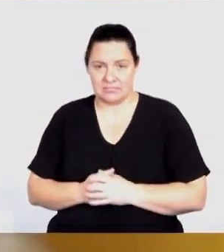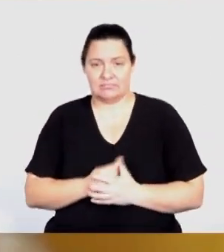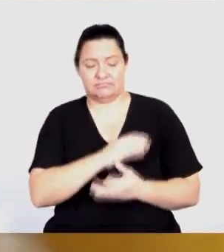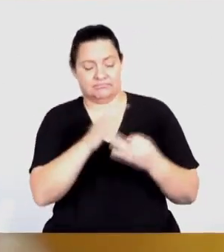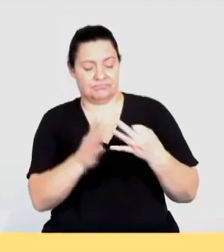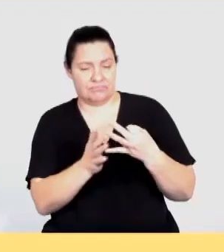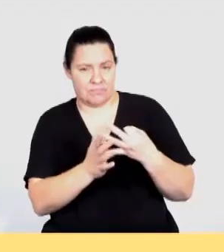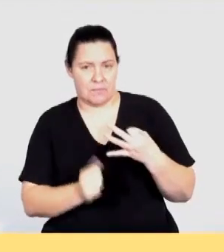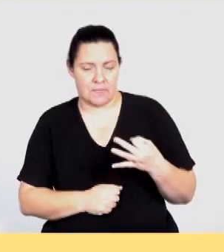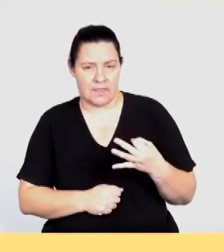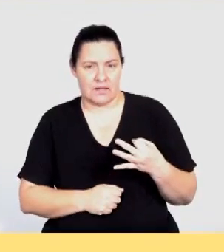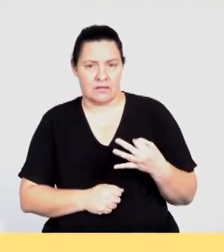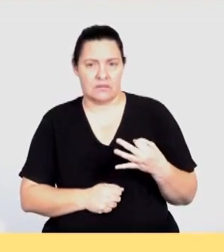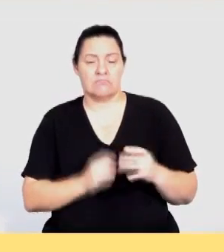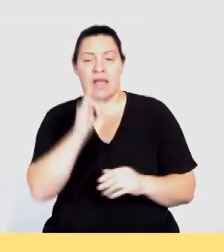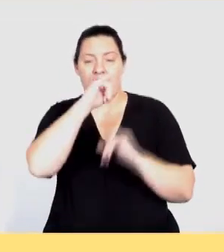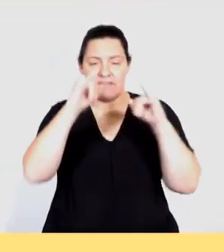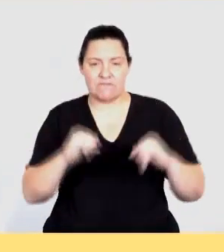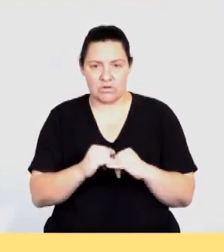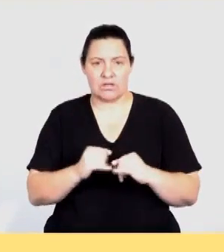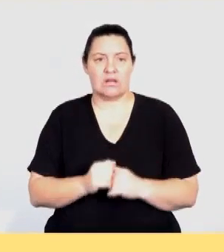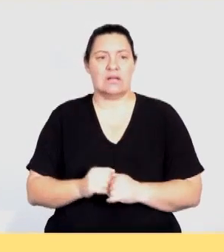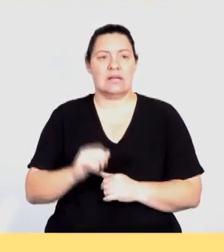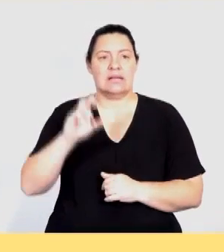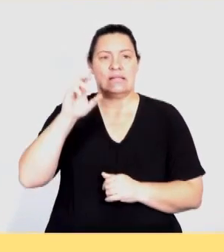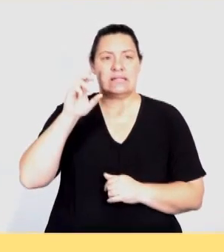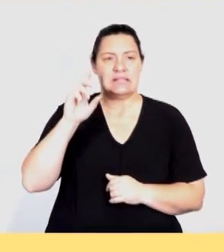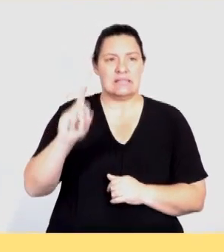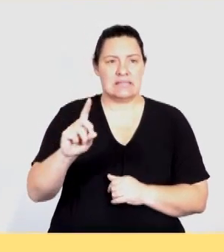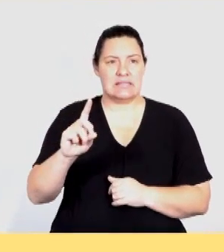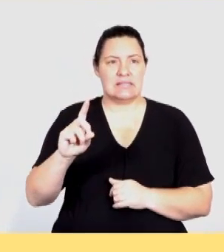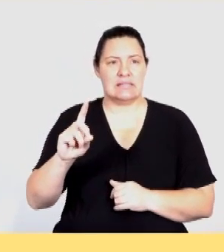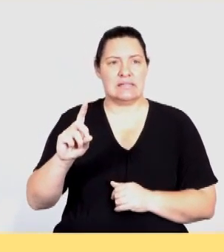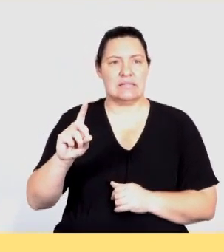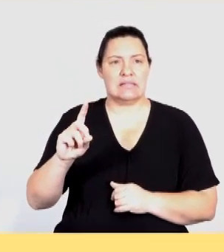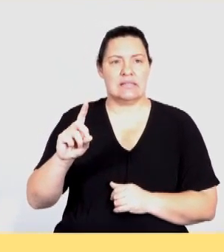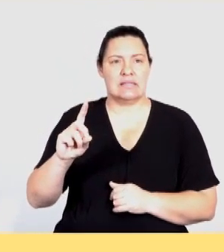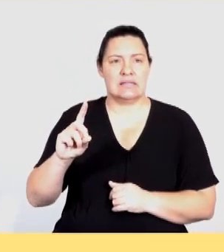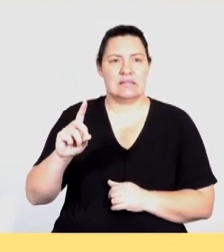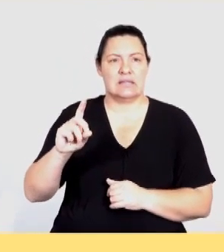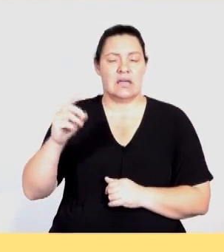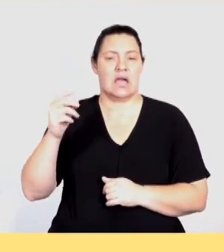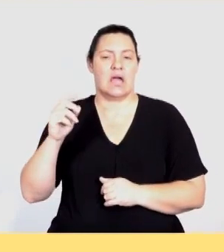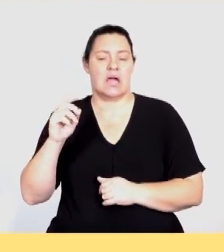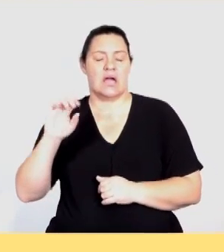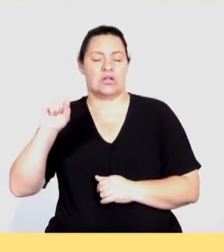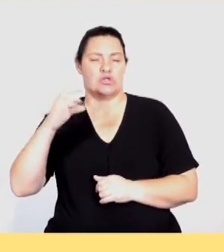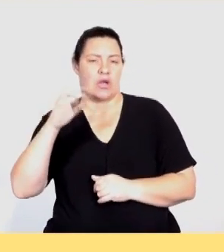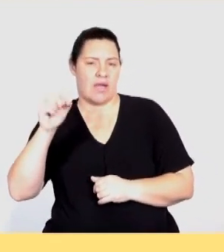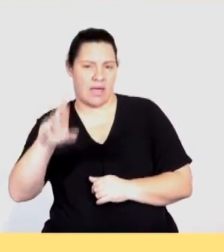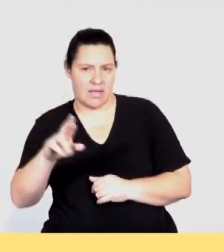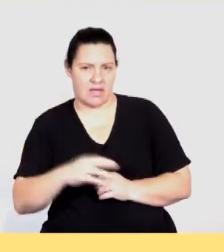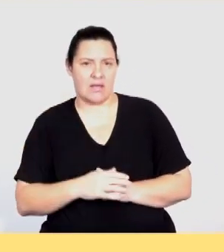us. Let's go to the 13th. Issued an invoice to D Sugar for goods sold. So I'm coming here